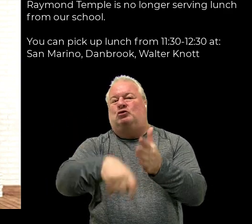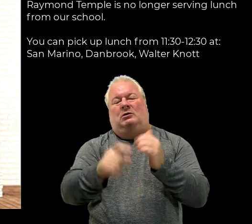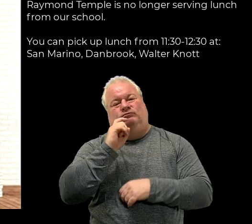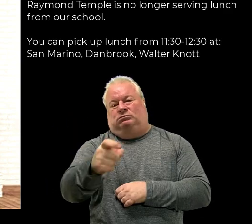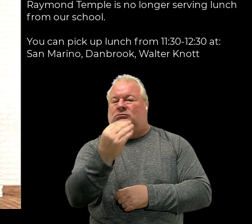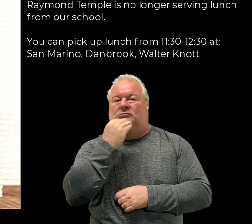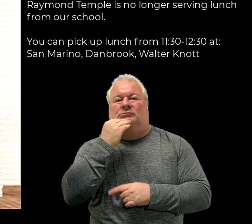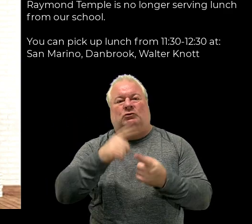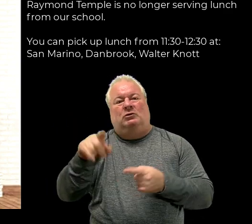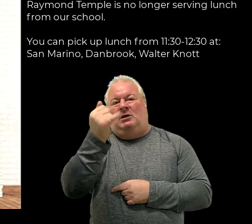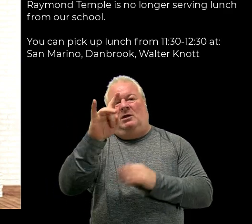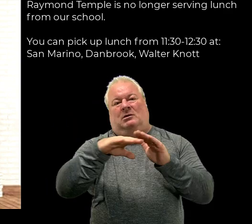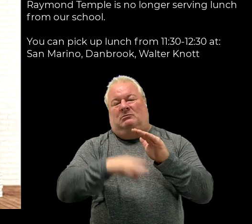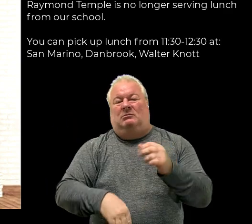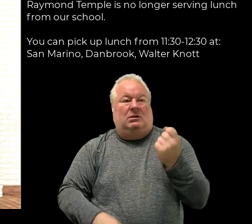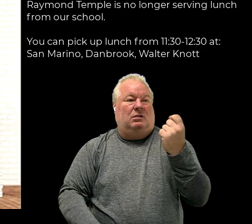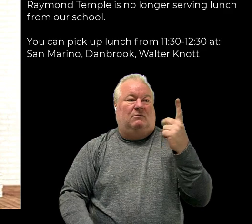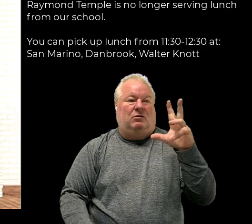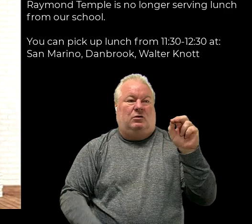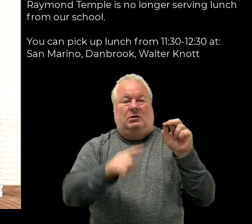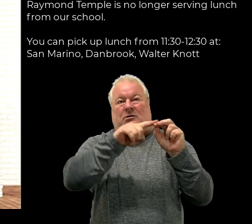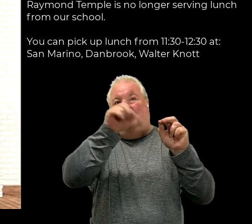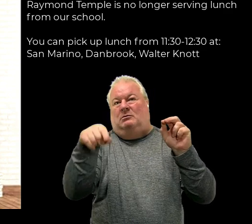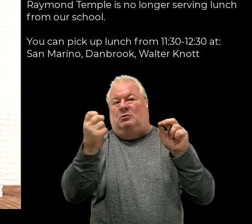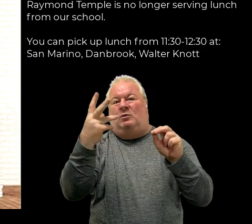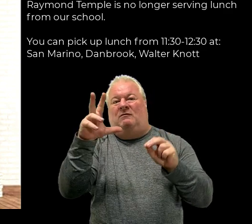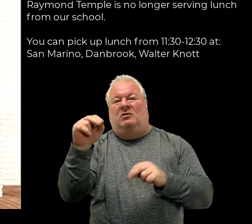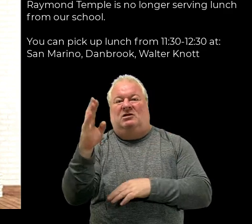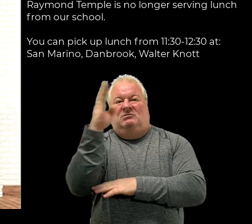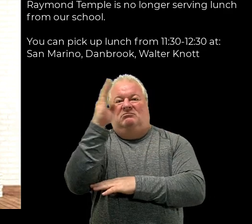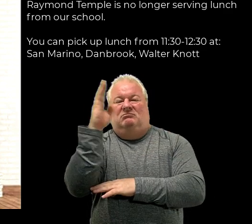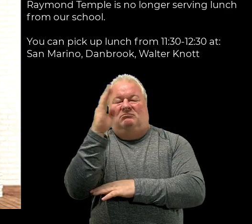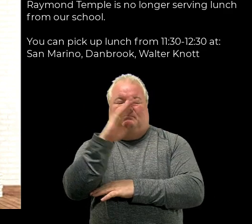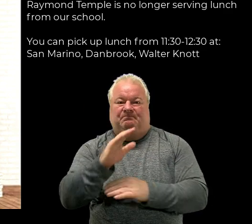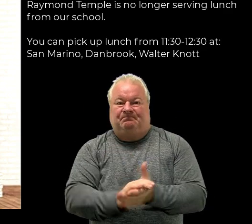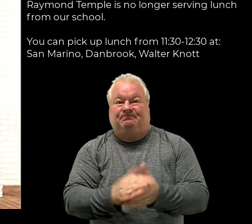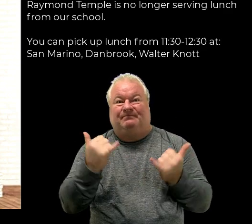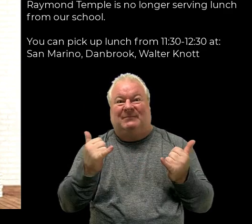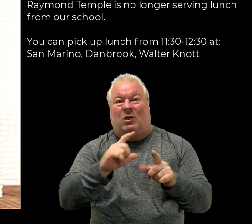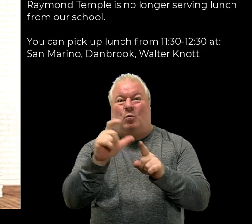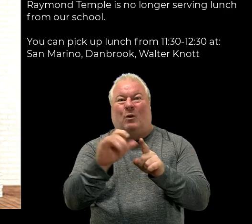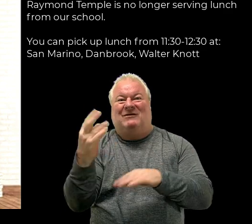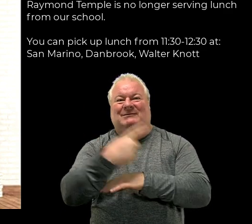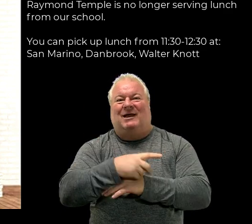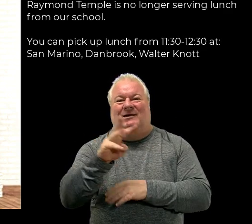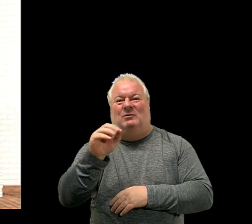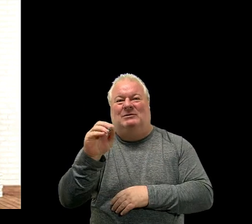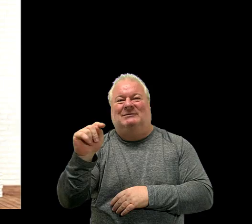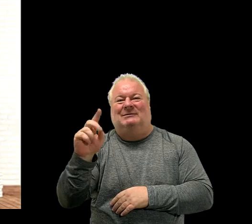younger from 11:30 until 12:30 p.m. And now for our word of the